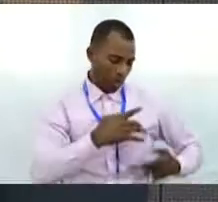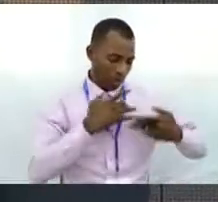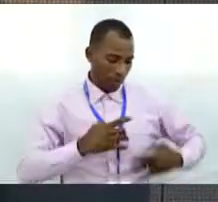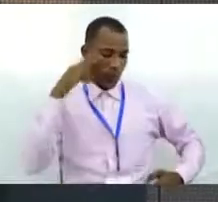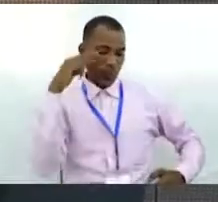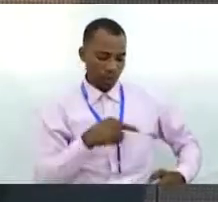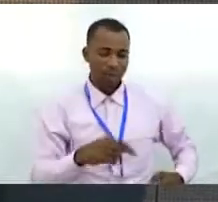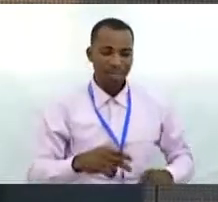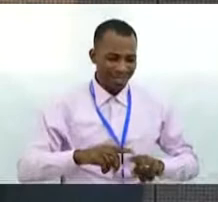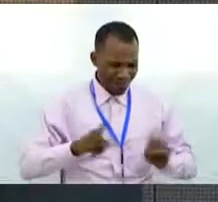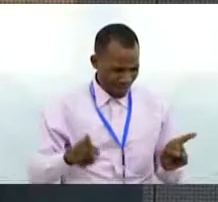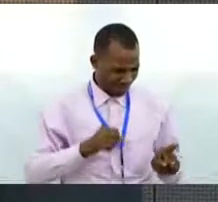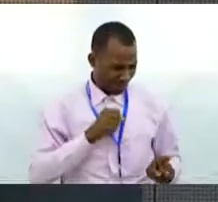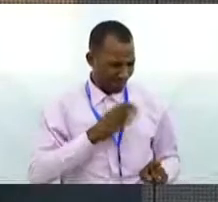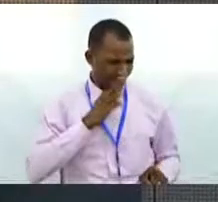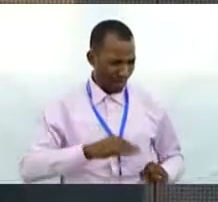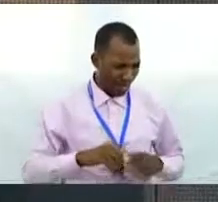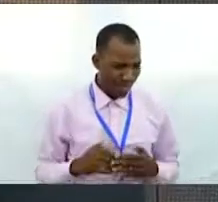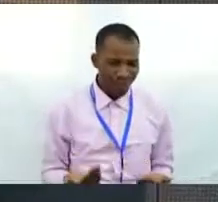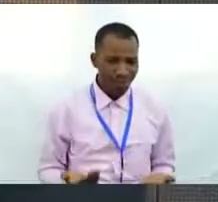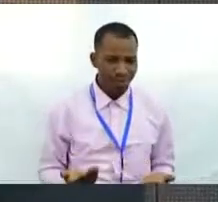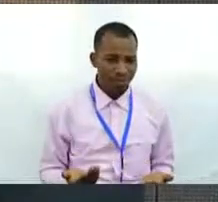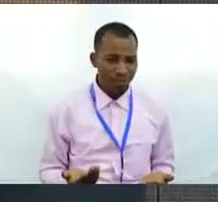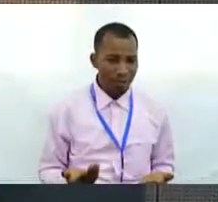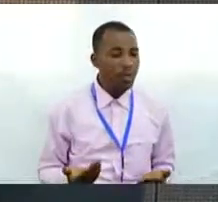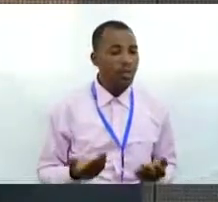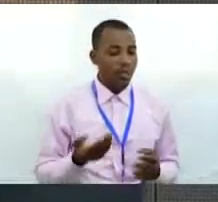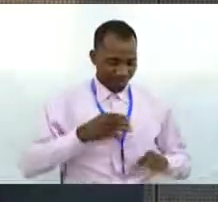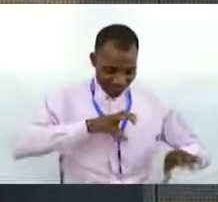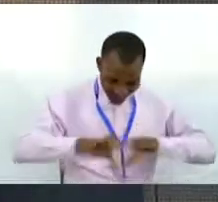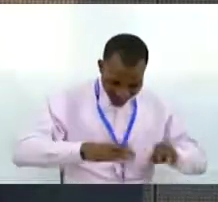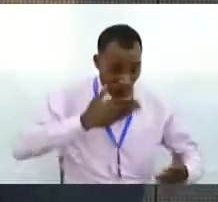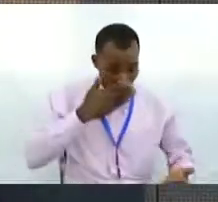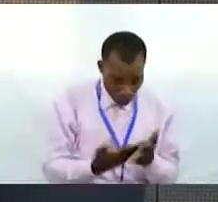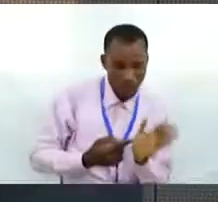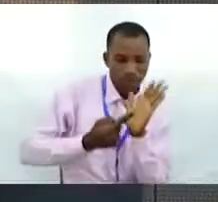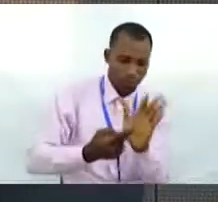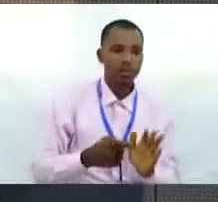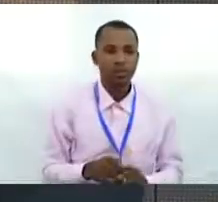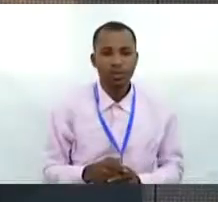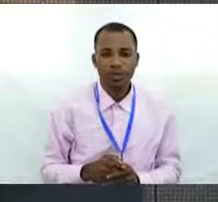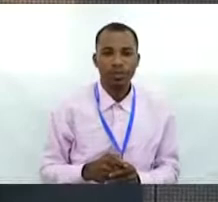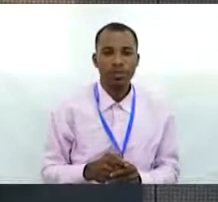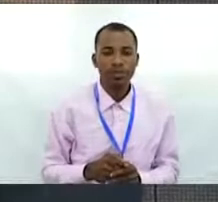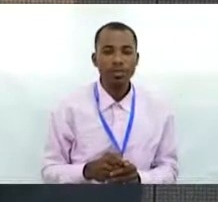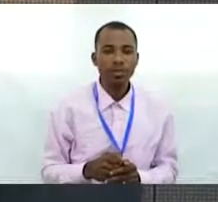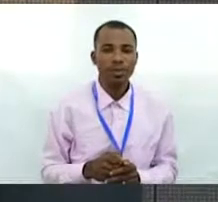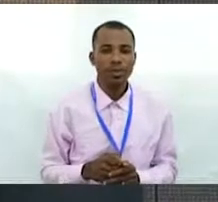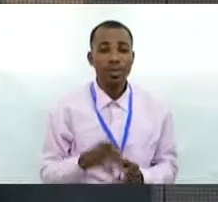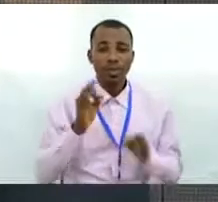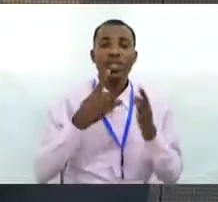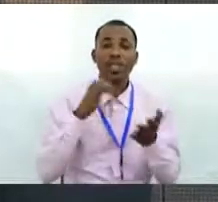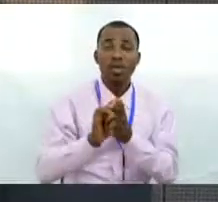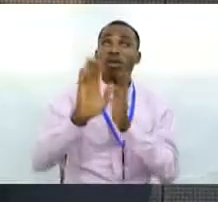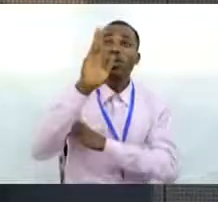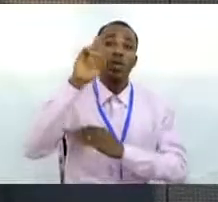see. We want to see. Let's defend to God. Because you are